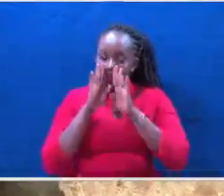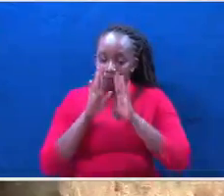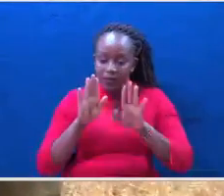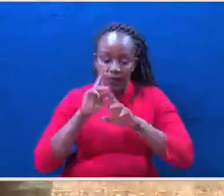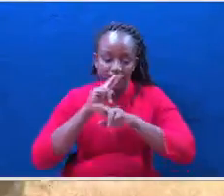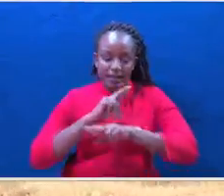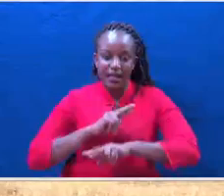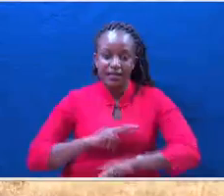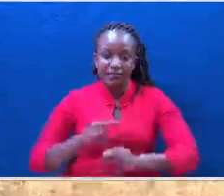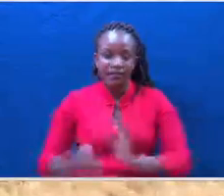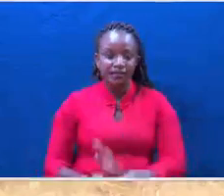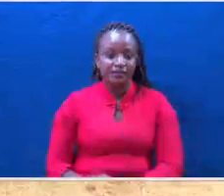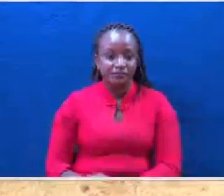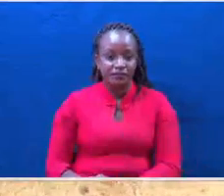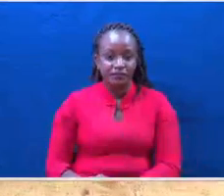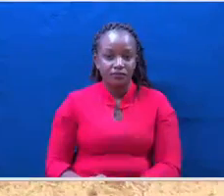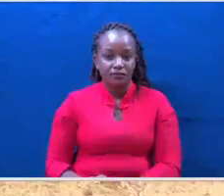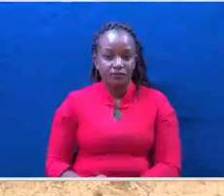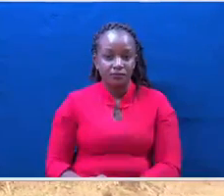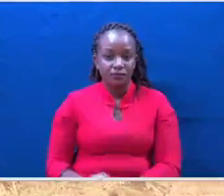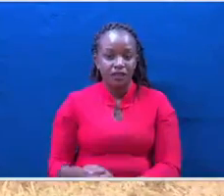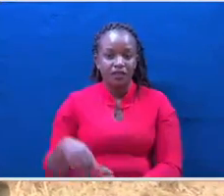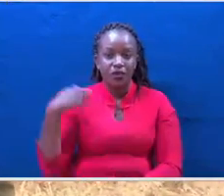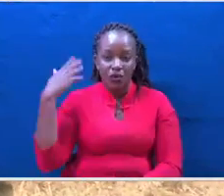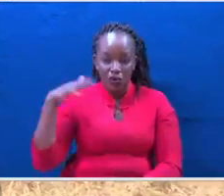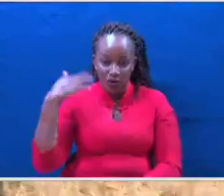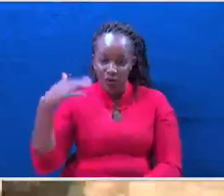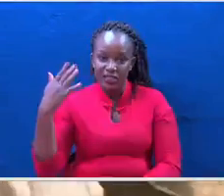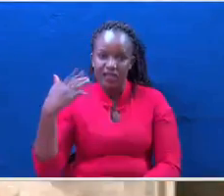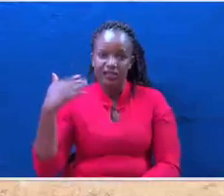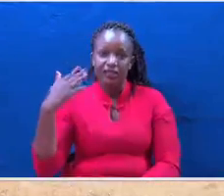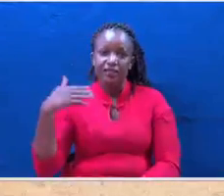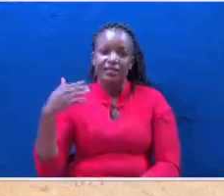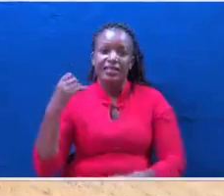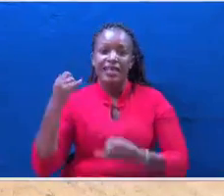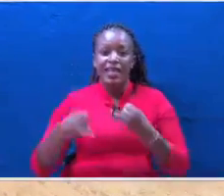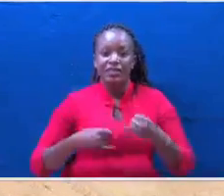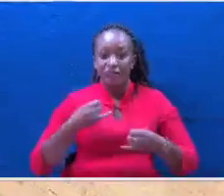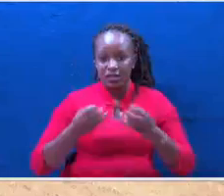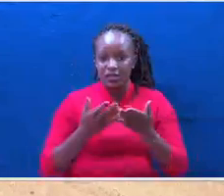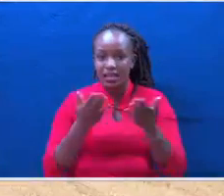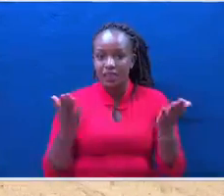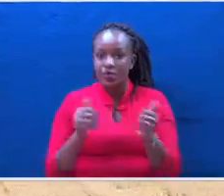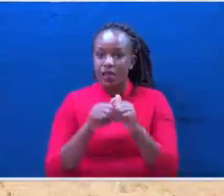rubs. Good girls. To the point that she rolls over on her back to enjoy them properly.